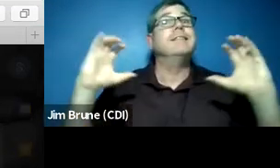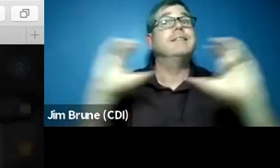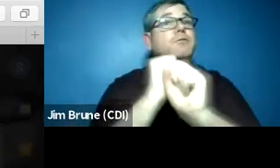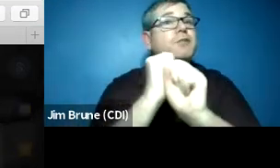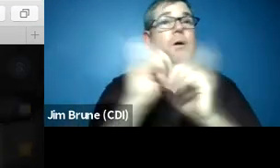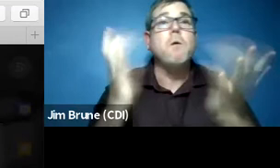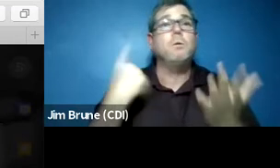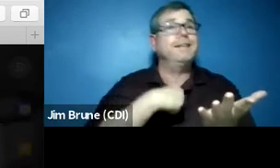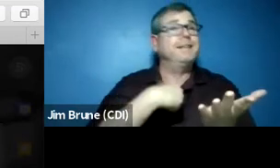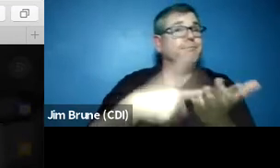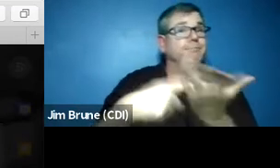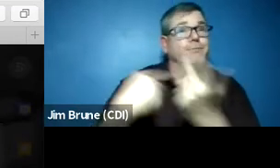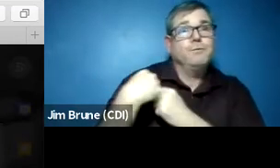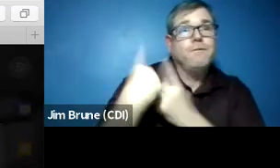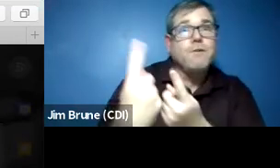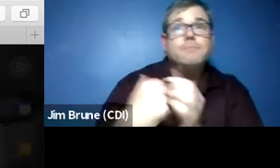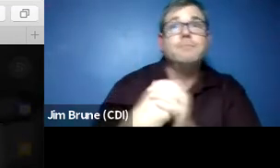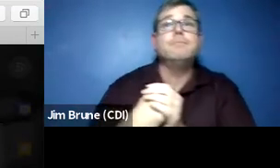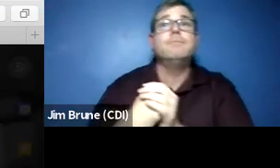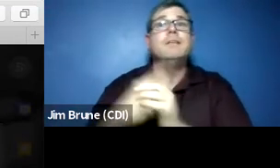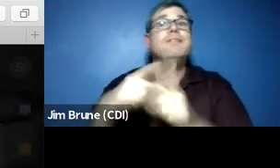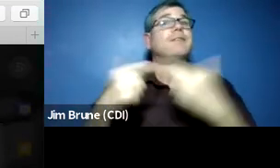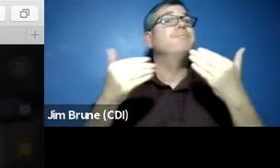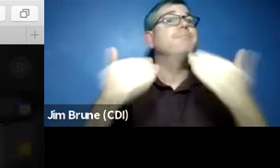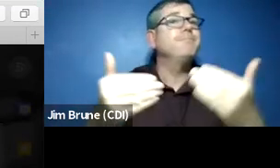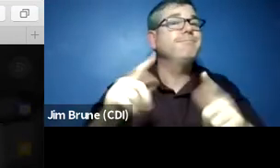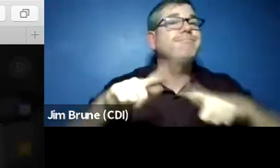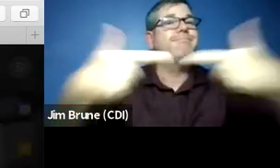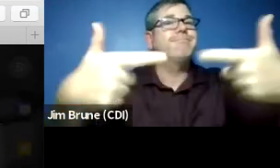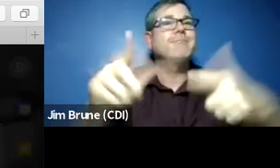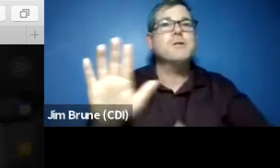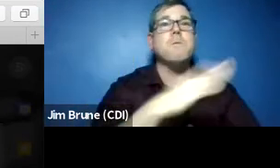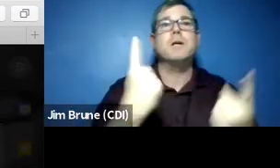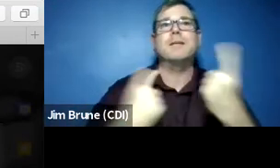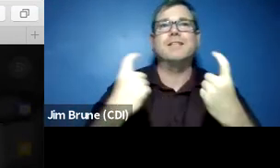then we'll get on to some questions and answers. So some take-home points.